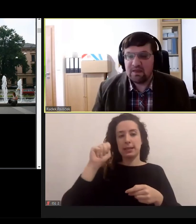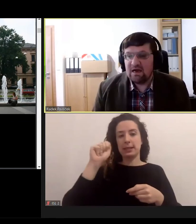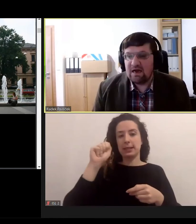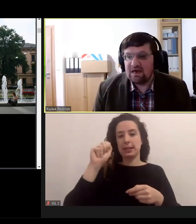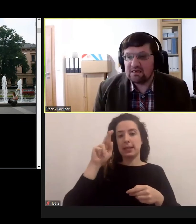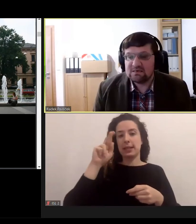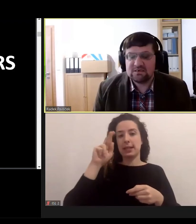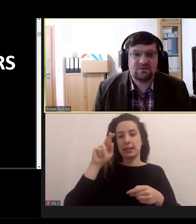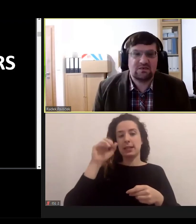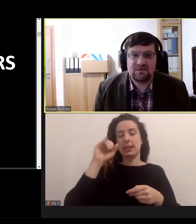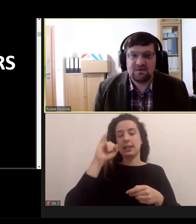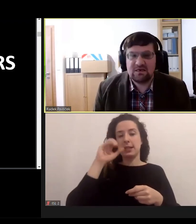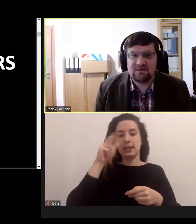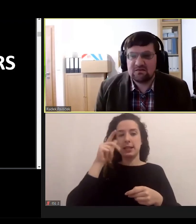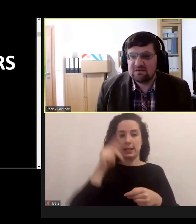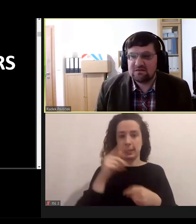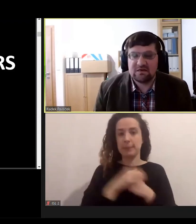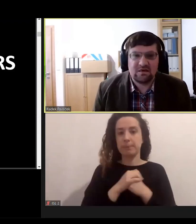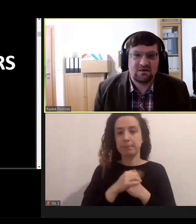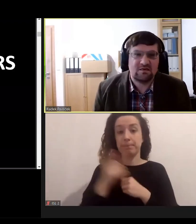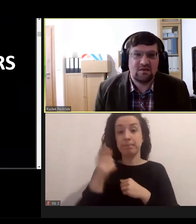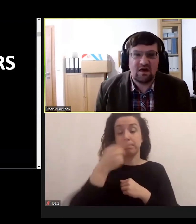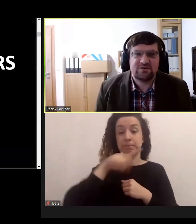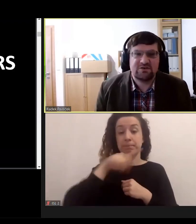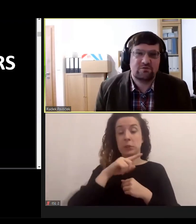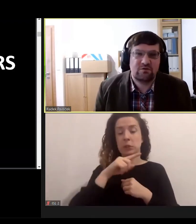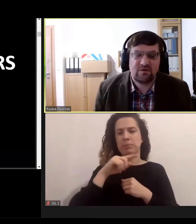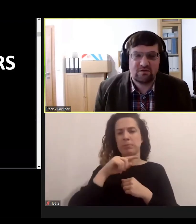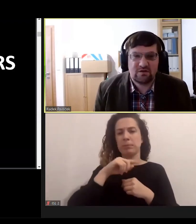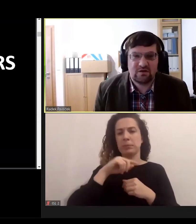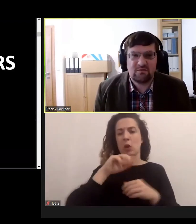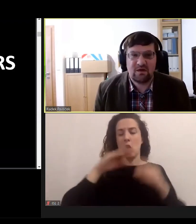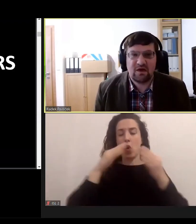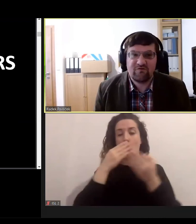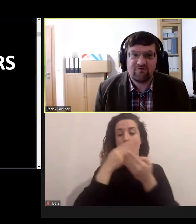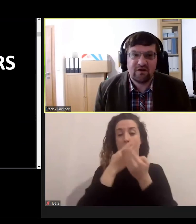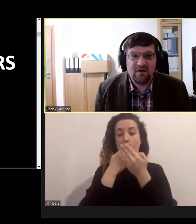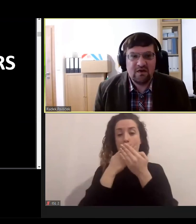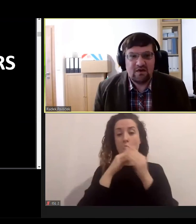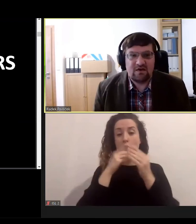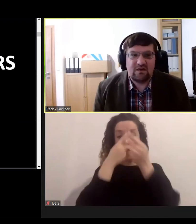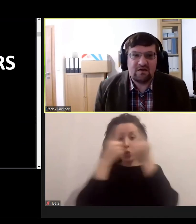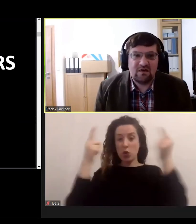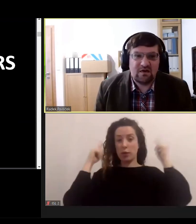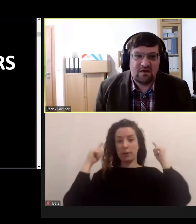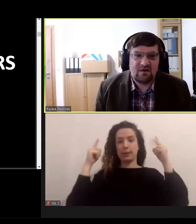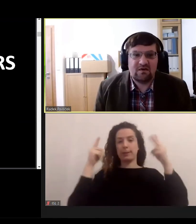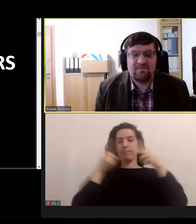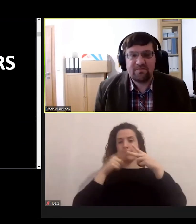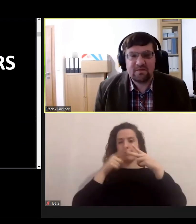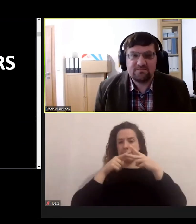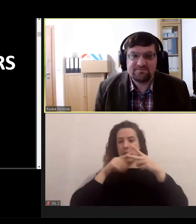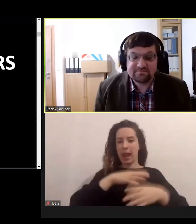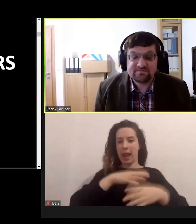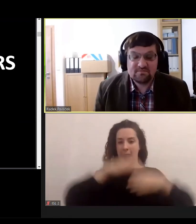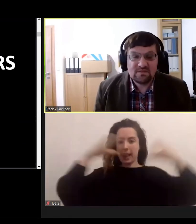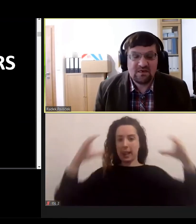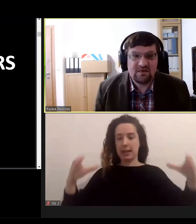is also understandable, I would say. Thank you very much for the invitation. And